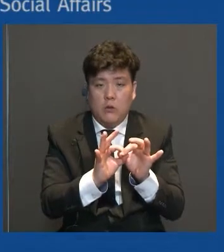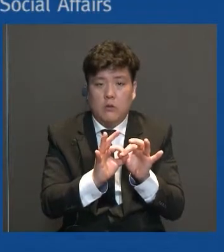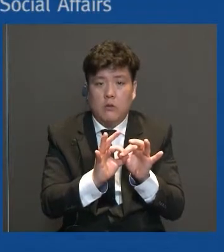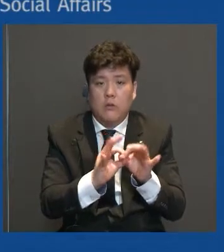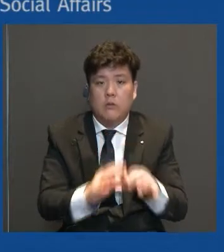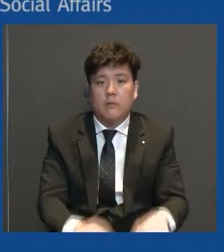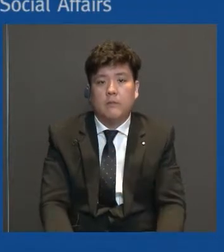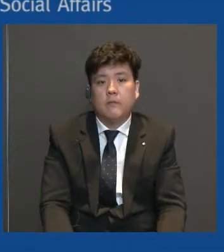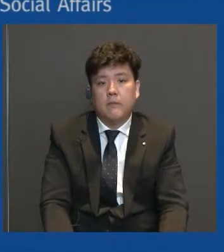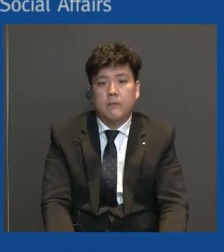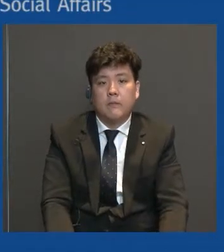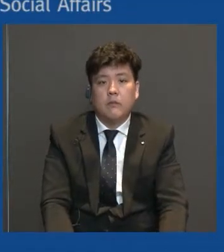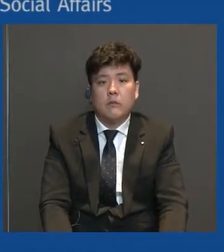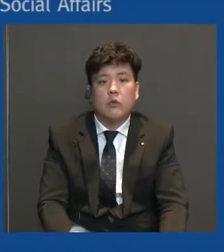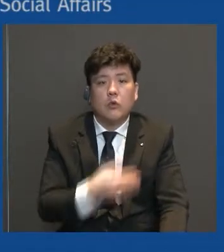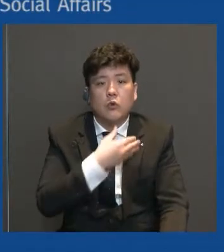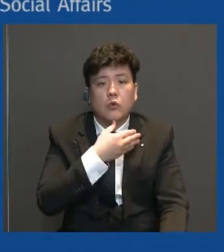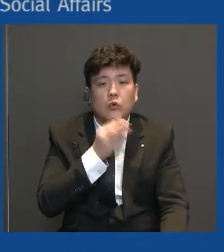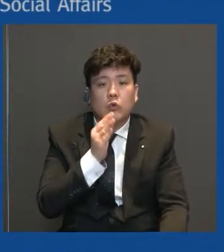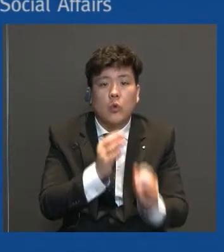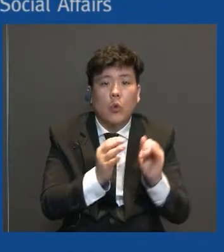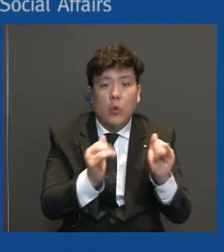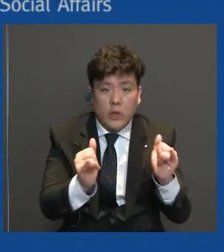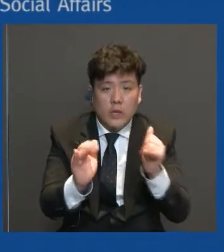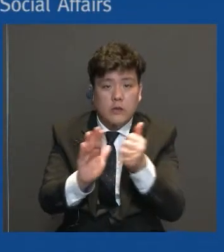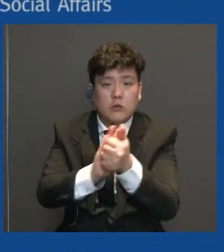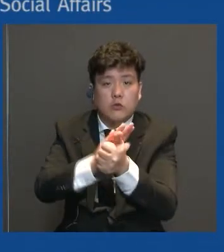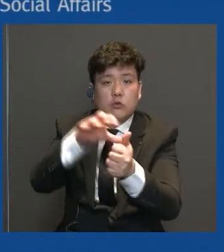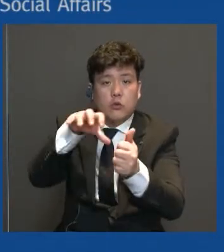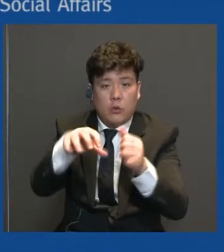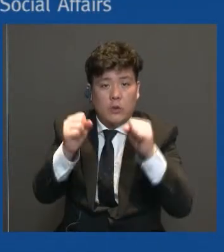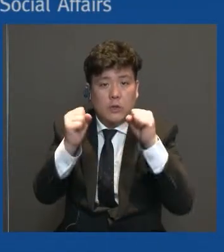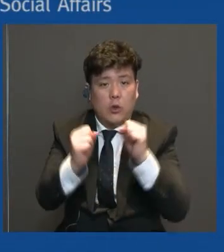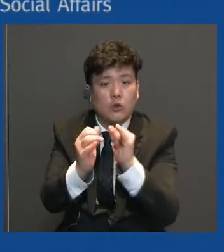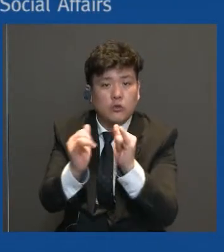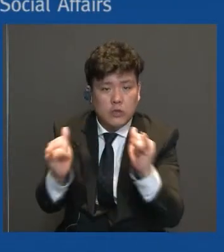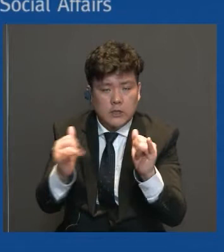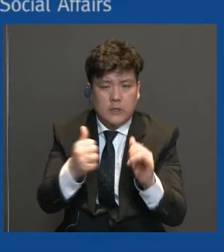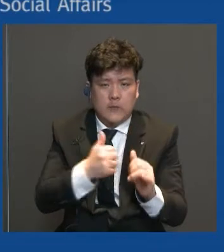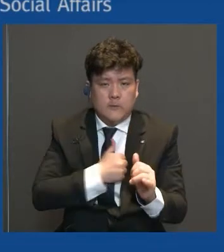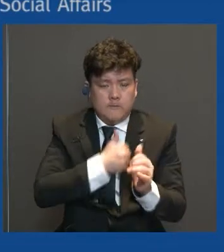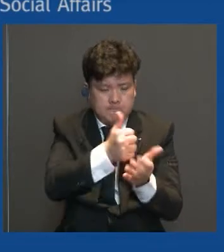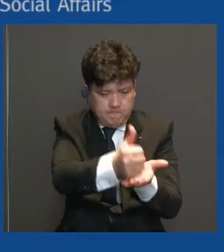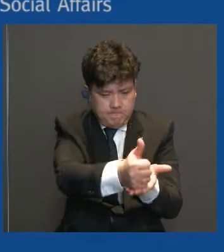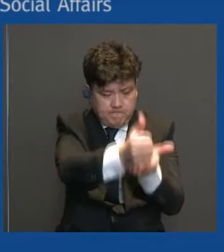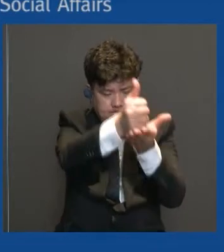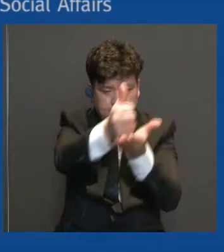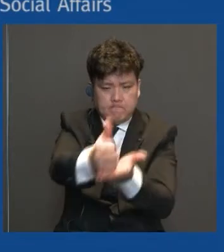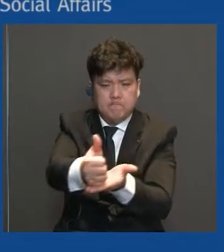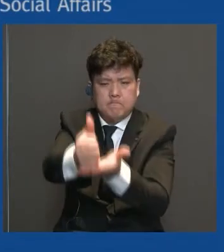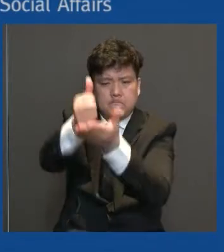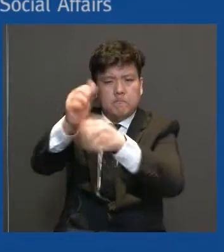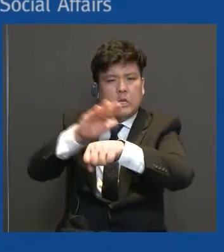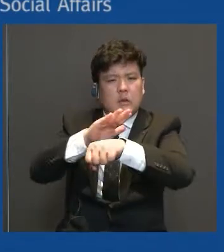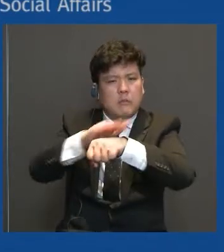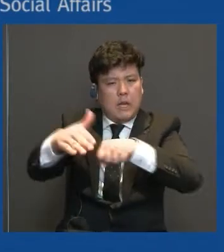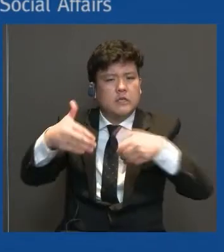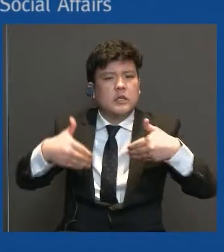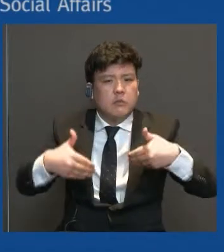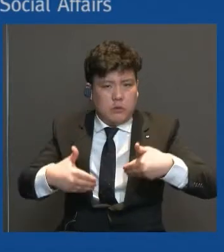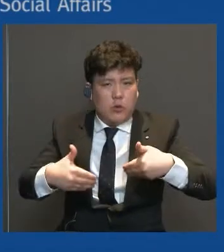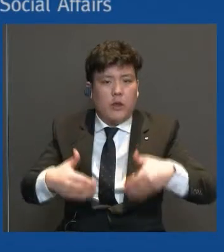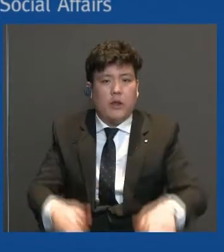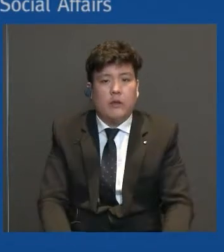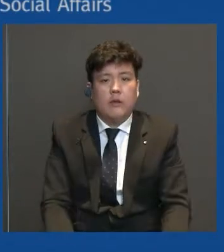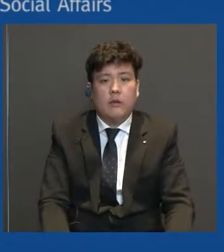of future emergency situations. We also need to promote intergenerational solidarity with